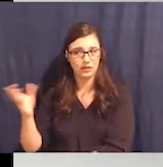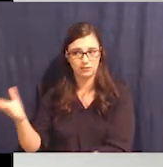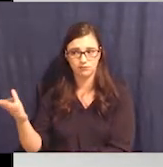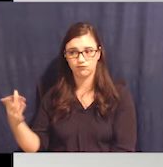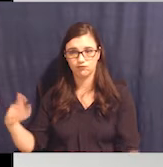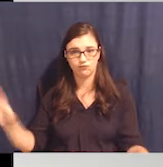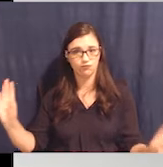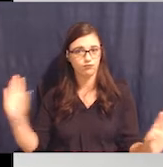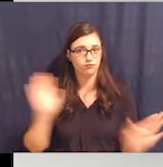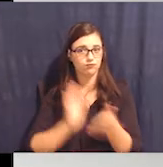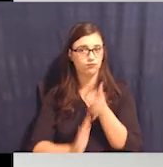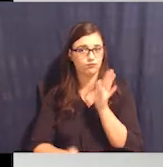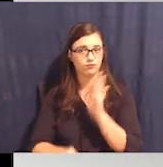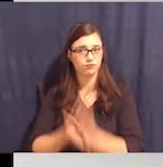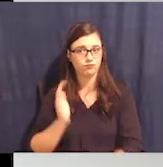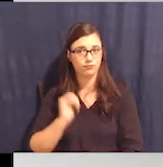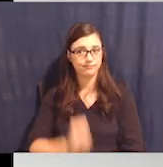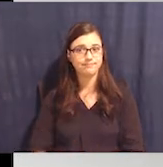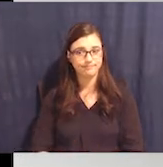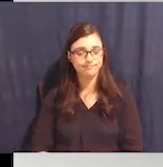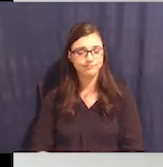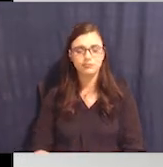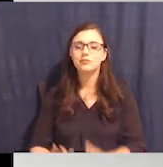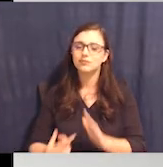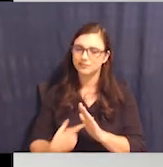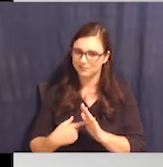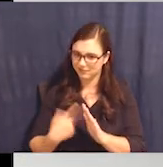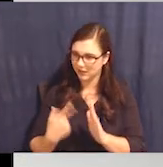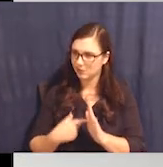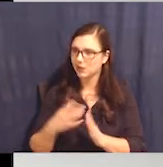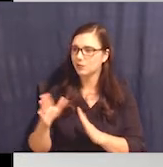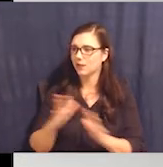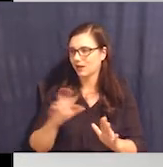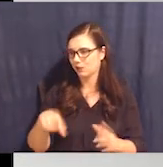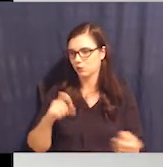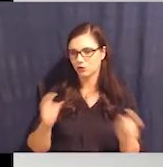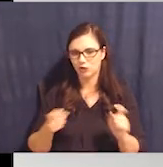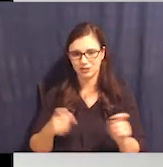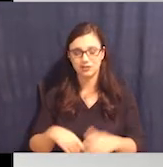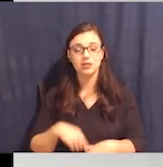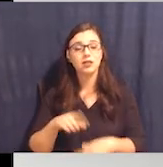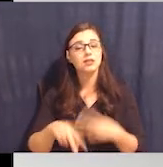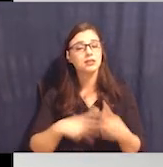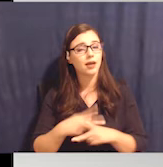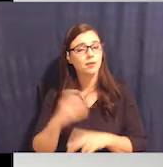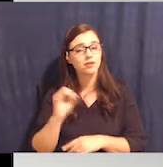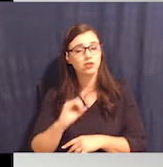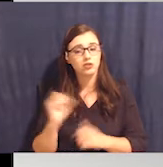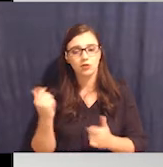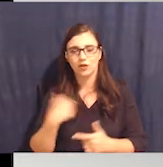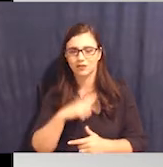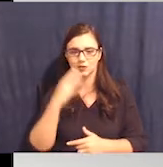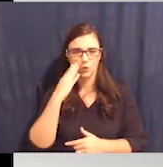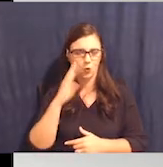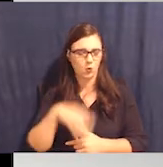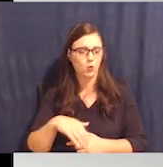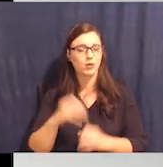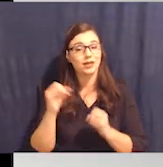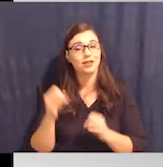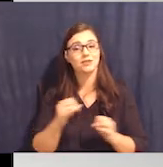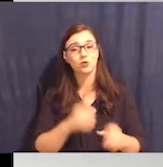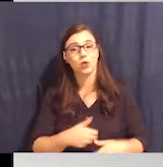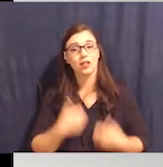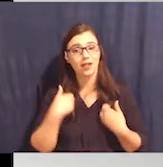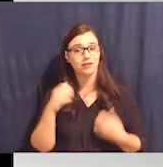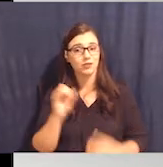company, and boom. Yeah, sometimes your plan has to adjust. And this type of insurance, you know, we all know individual